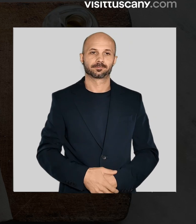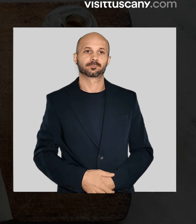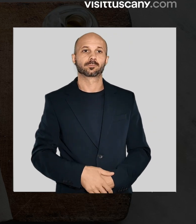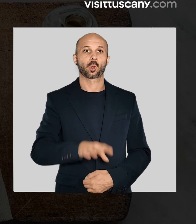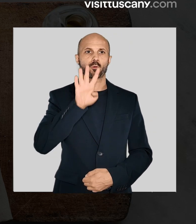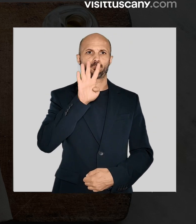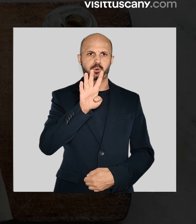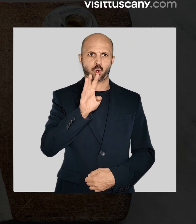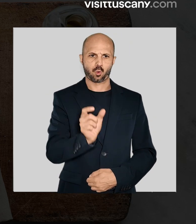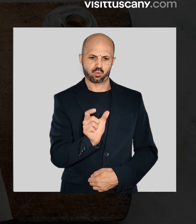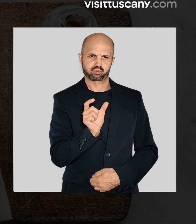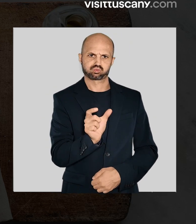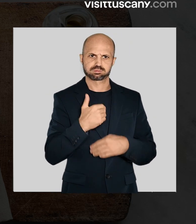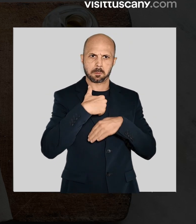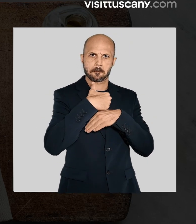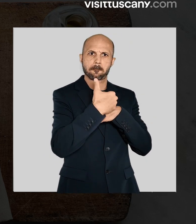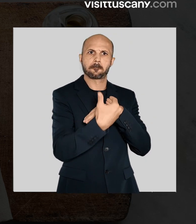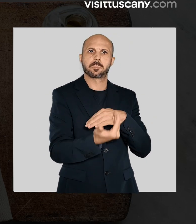dried chili pepper to taste,